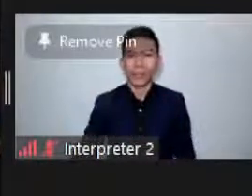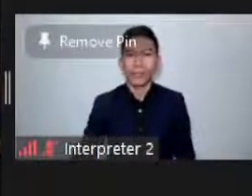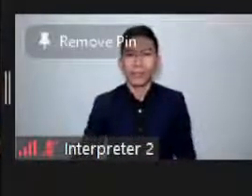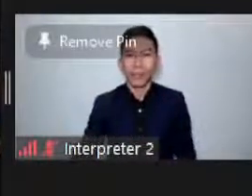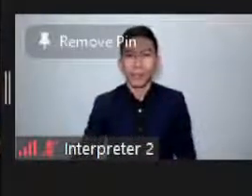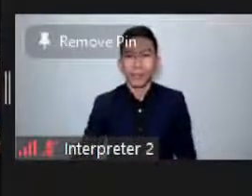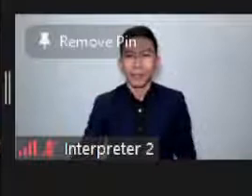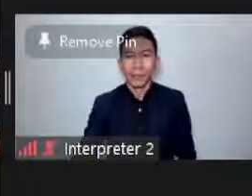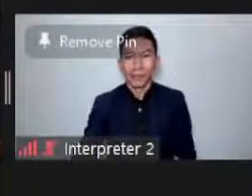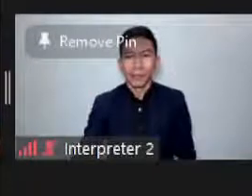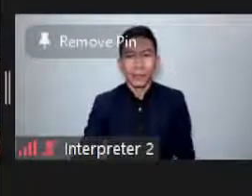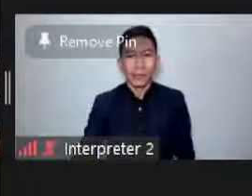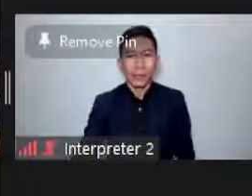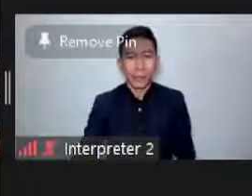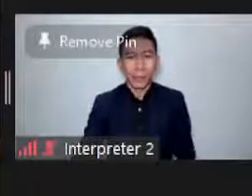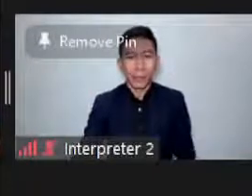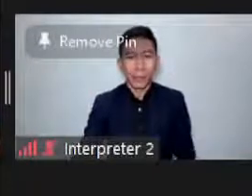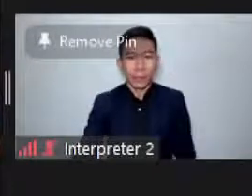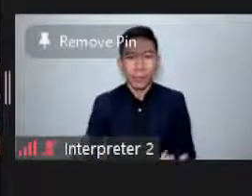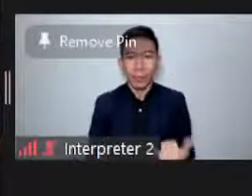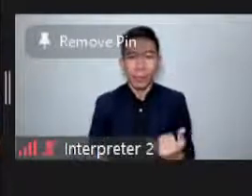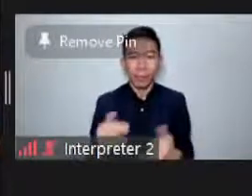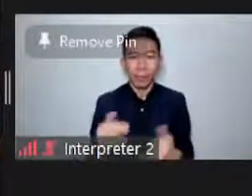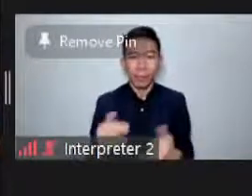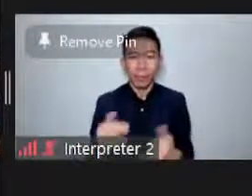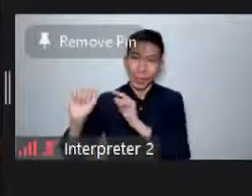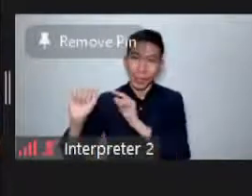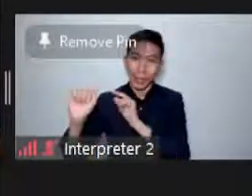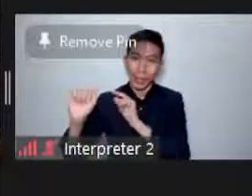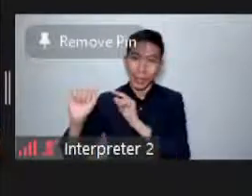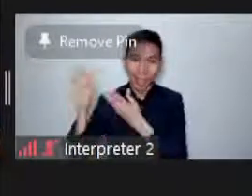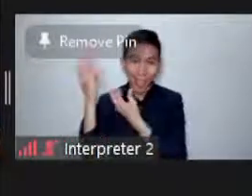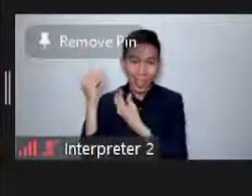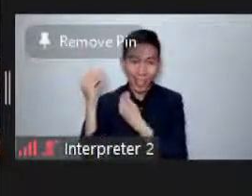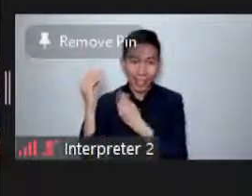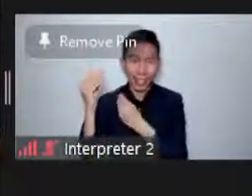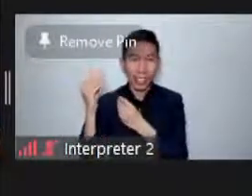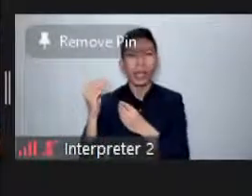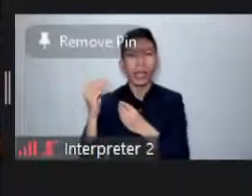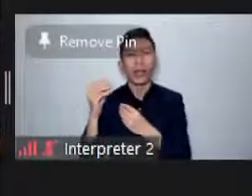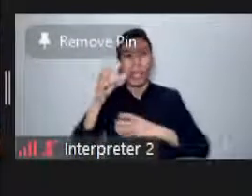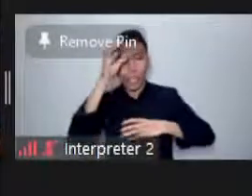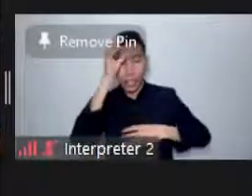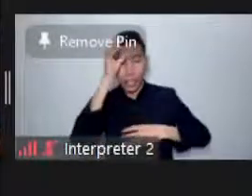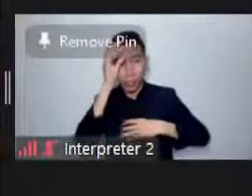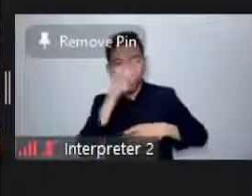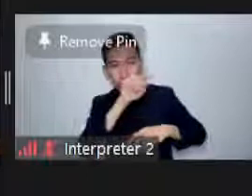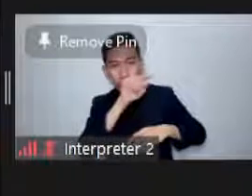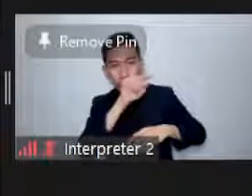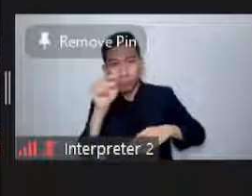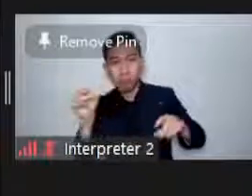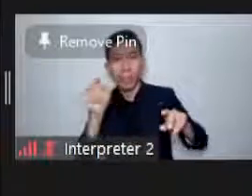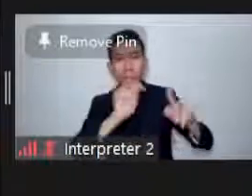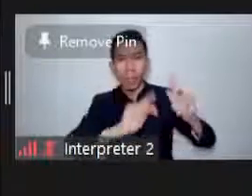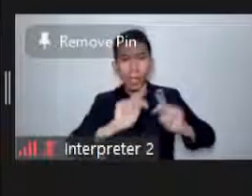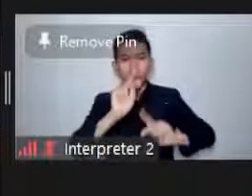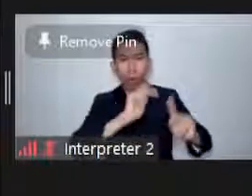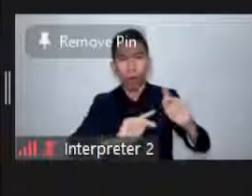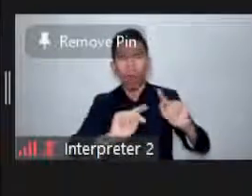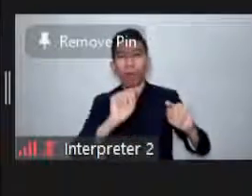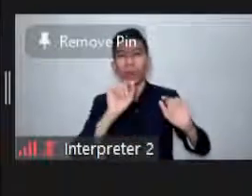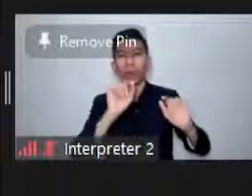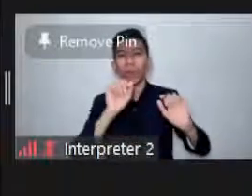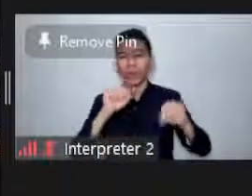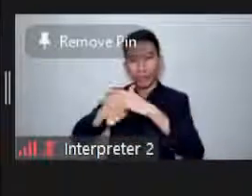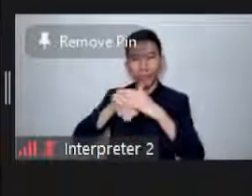National Integrated Cancer Control Act, cancer patients can now expect better access to a more responsive and